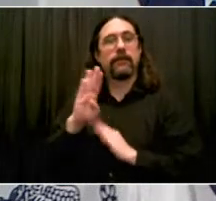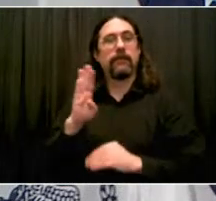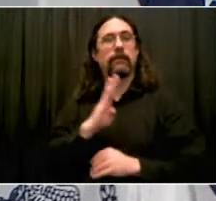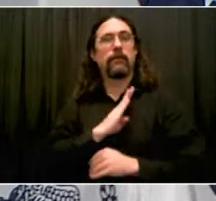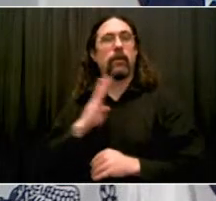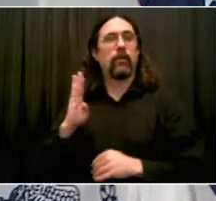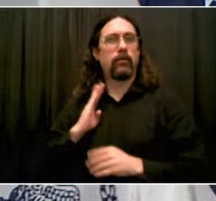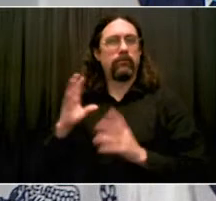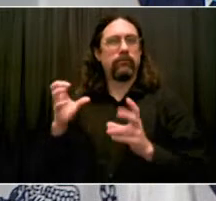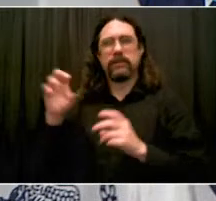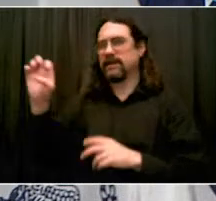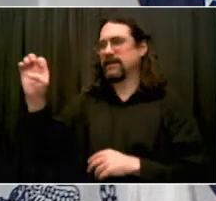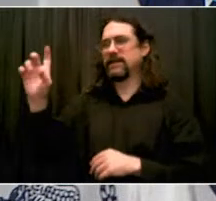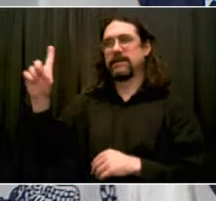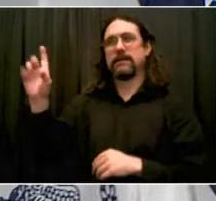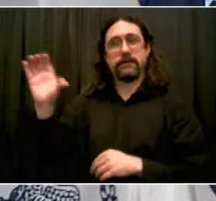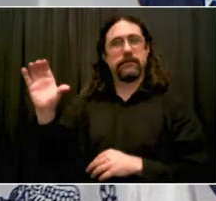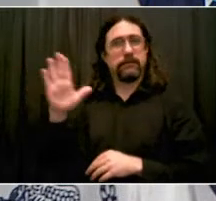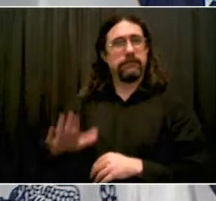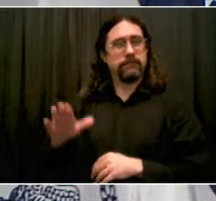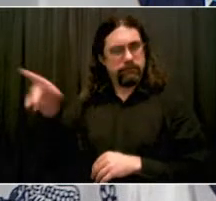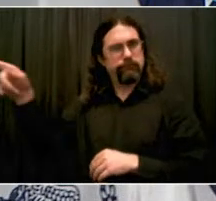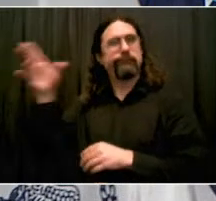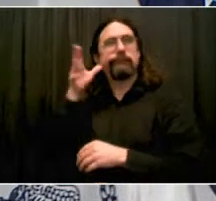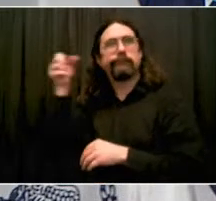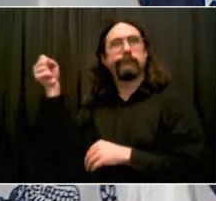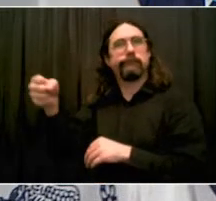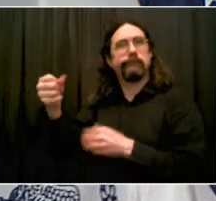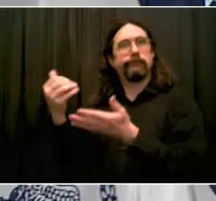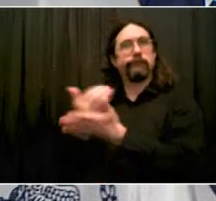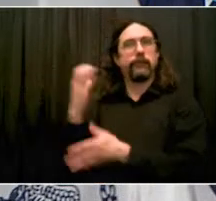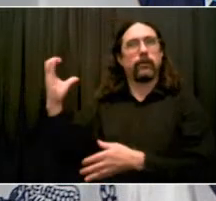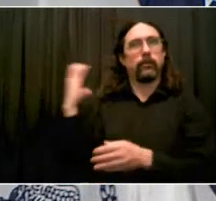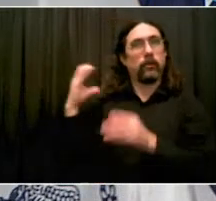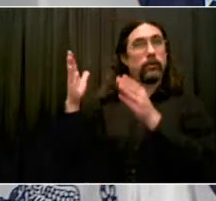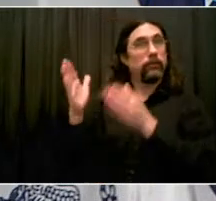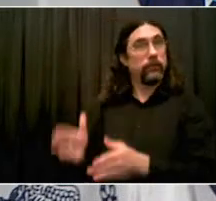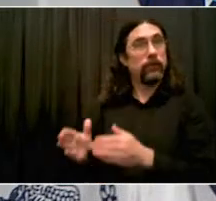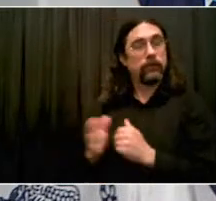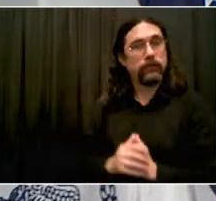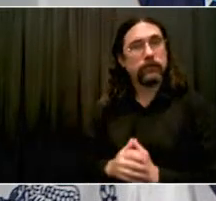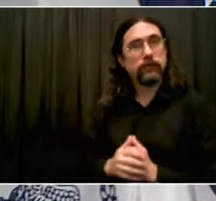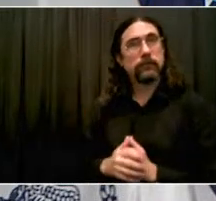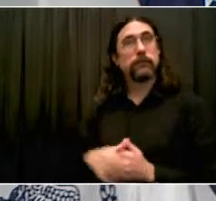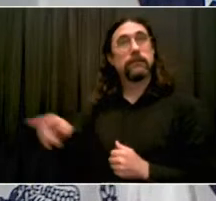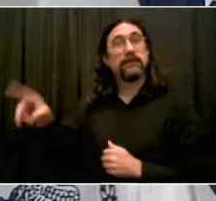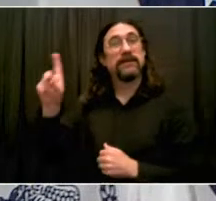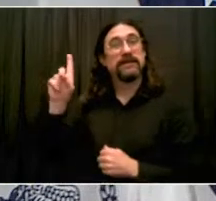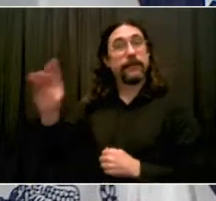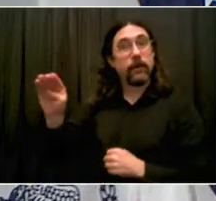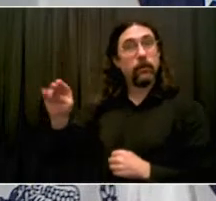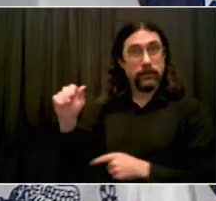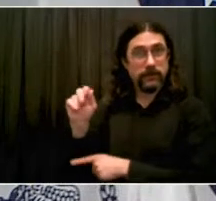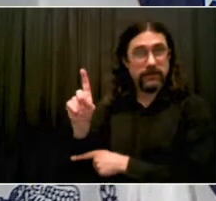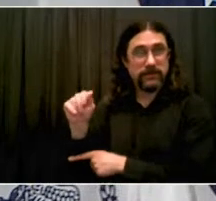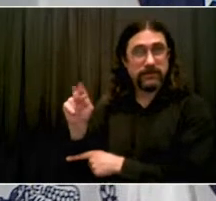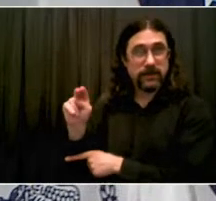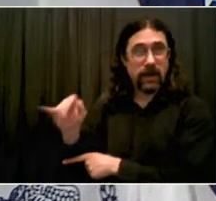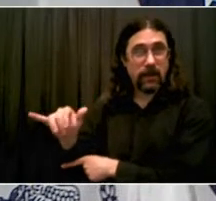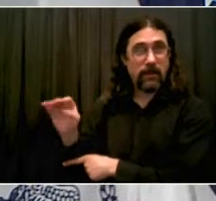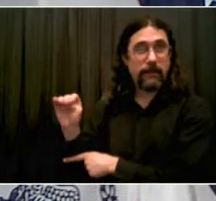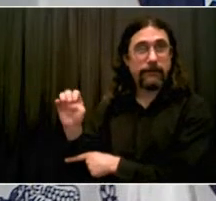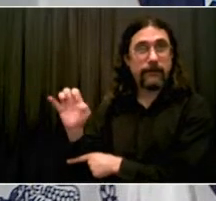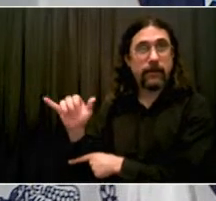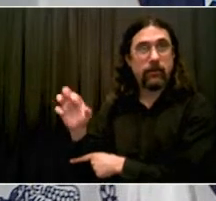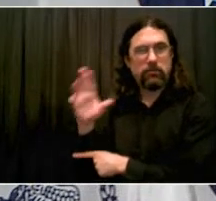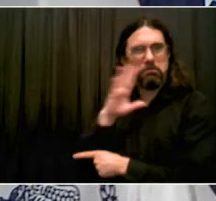a lot of the vision and the energy to get us there. And I want to now bring him to you with a lot of joy that he is going to help us lead the way back.